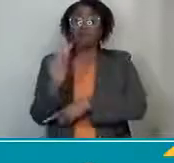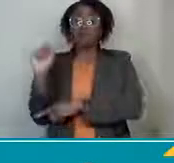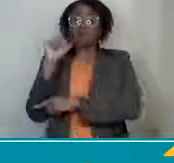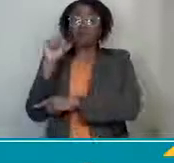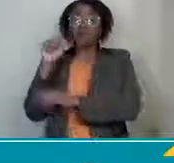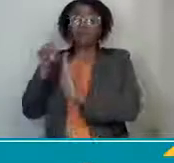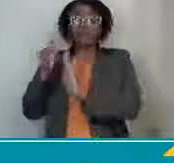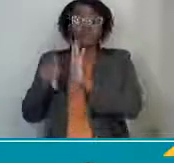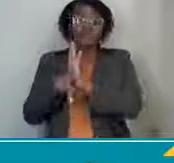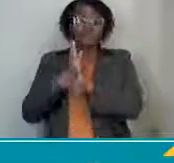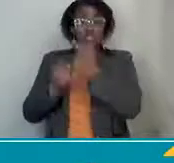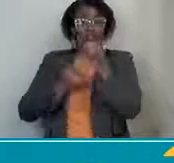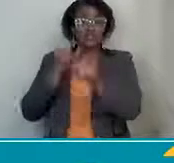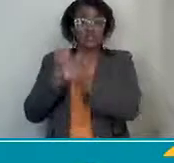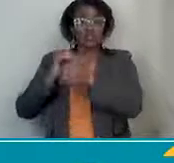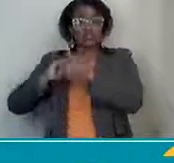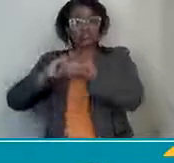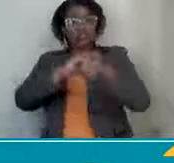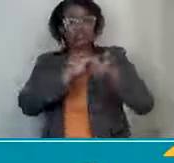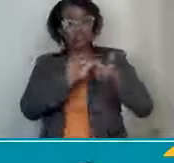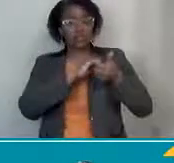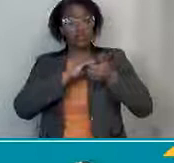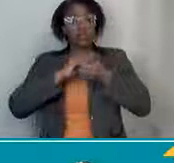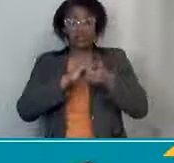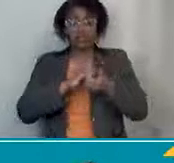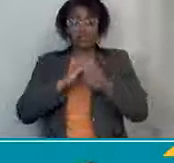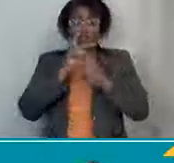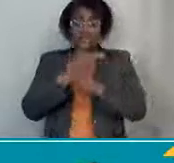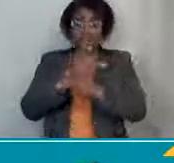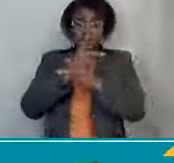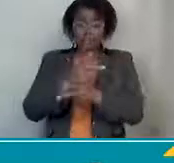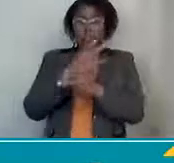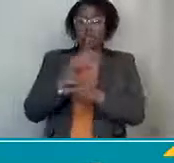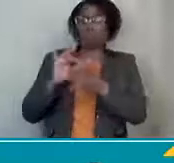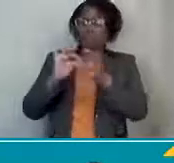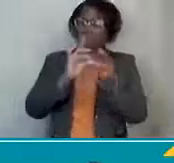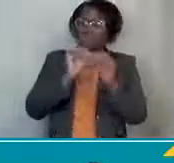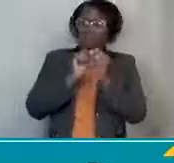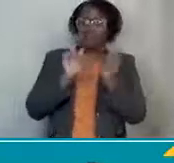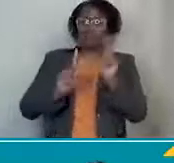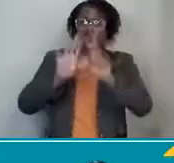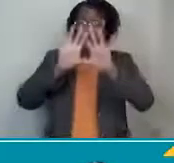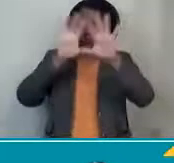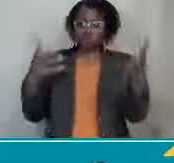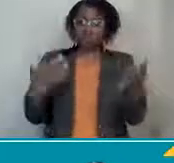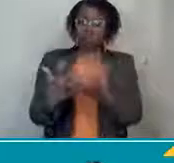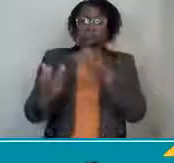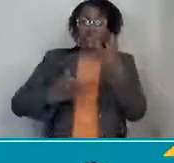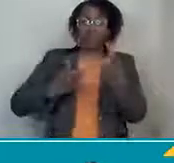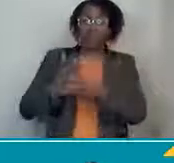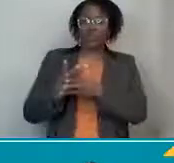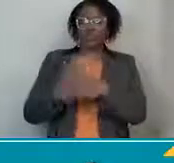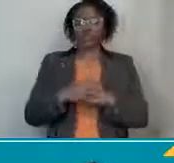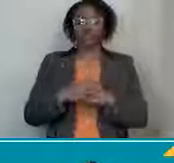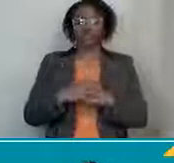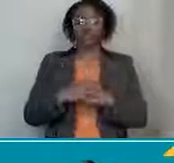international solidarity, collective care, and rightful relations with the people of the world and the planet. And so that's right, you know, we